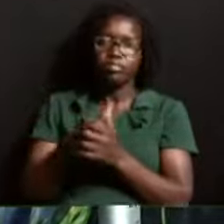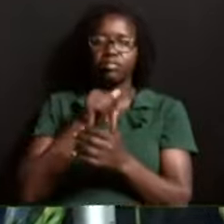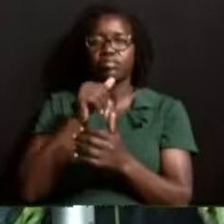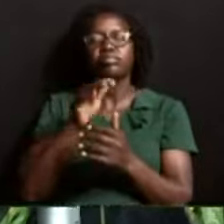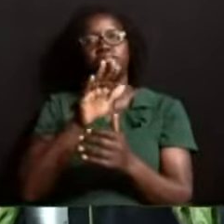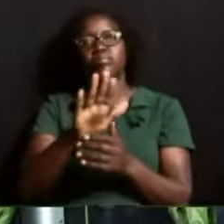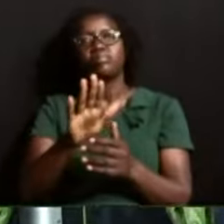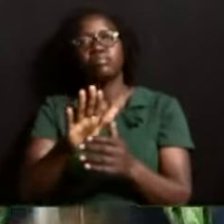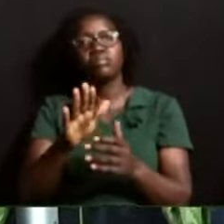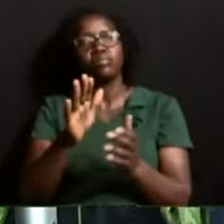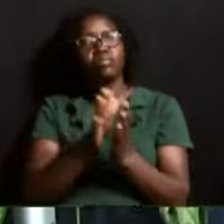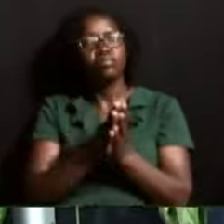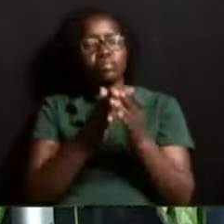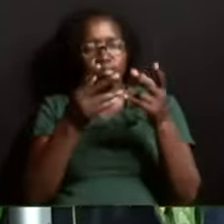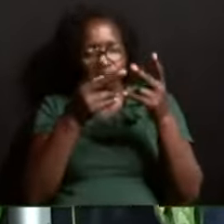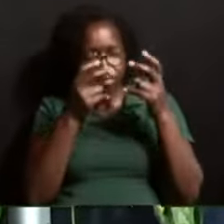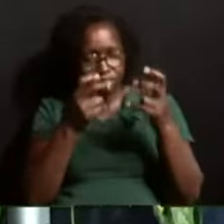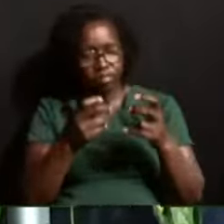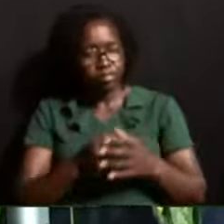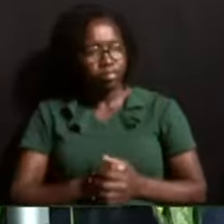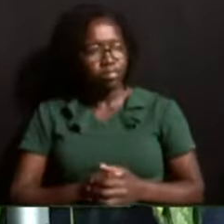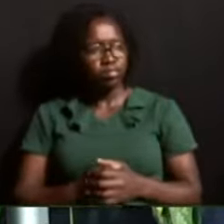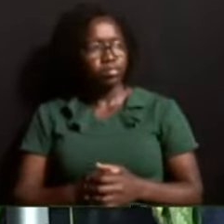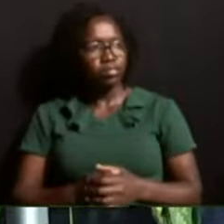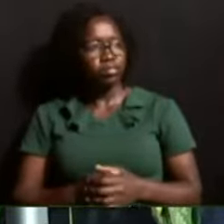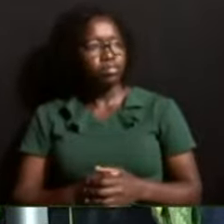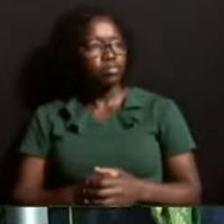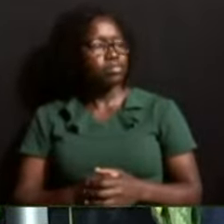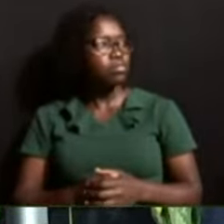your perspective.